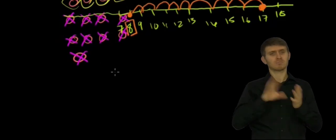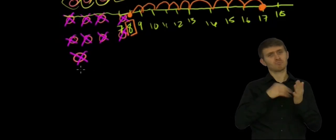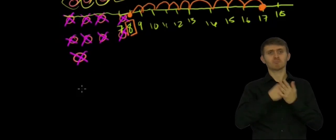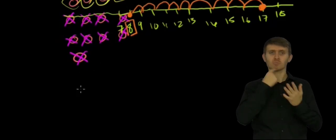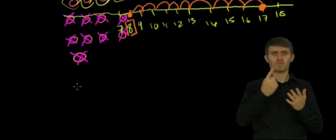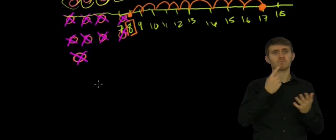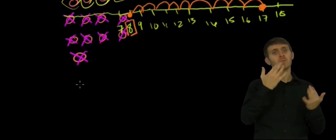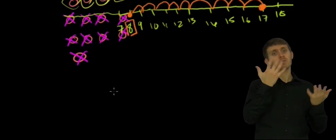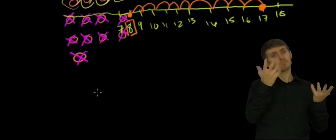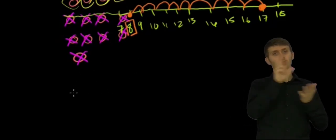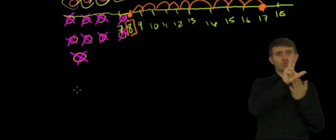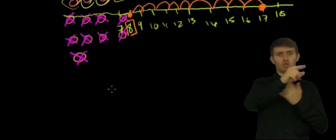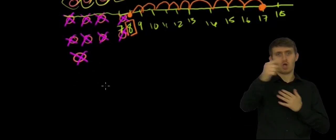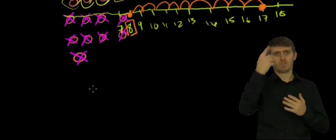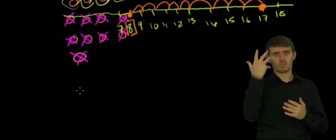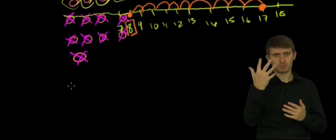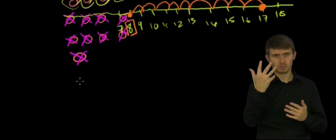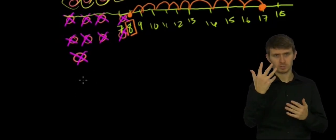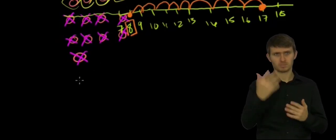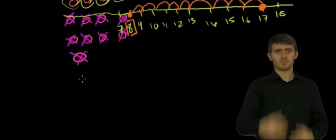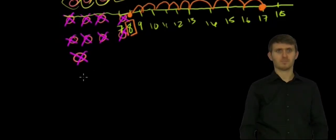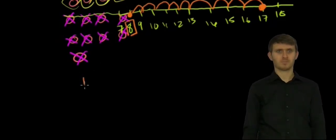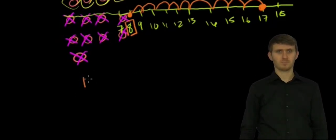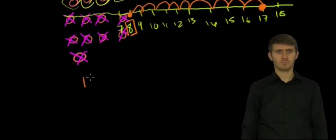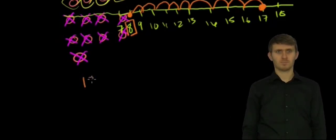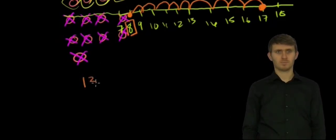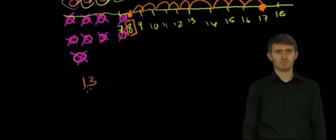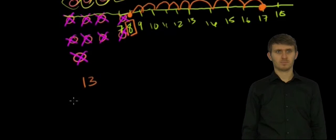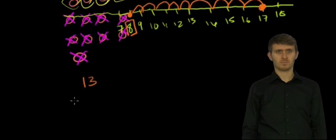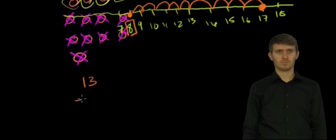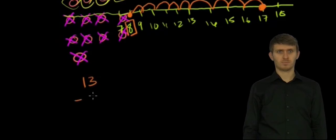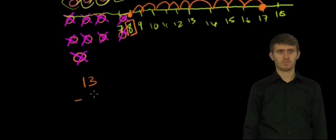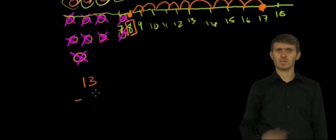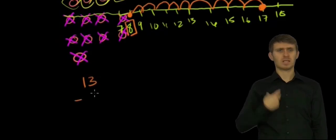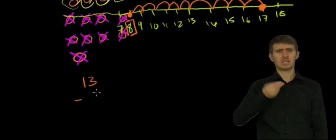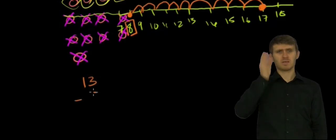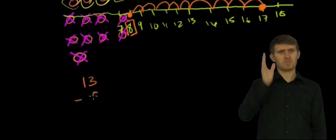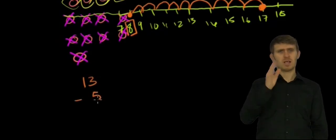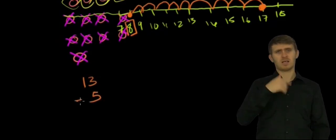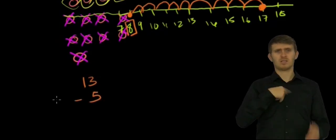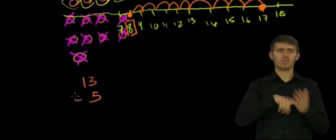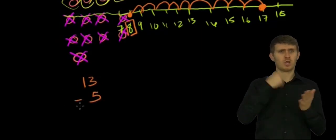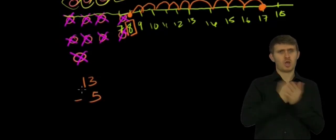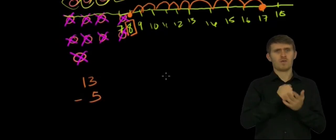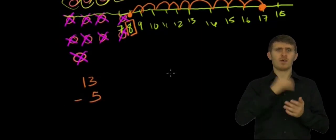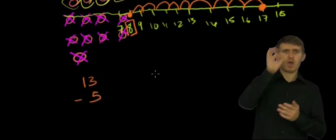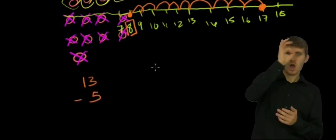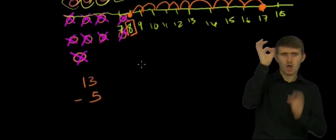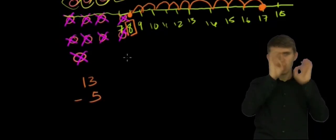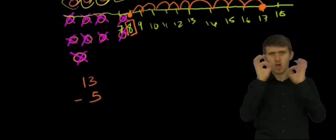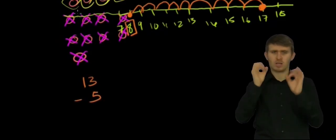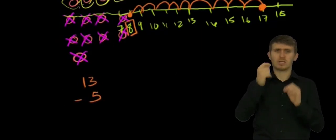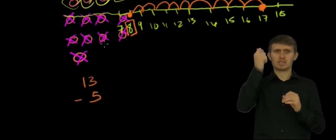numbers. So let's say we're going to do 13 minus 5. So once